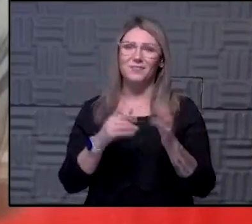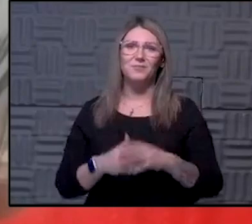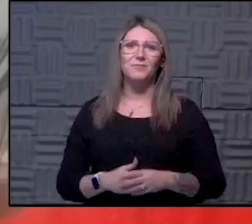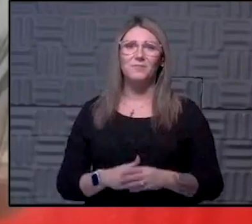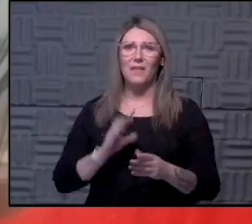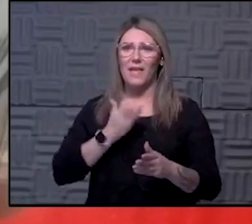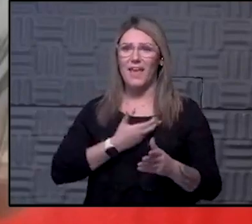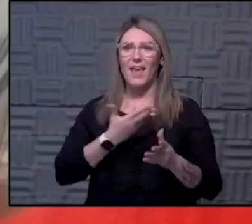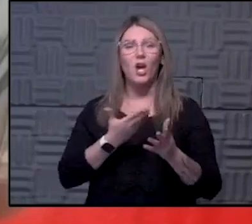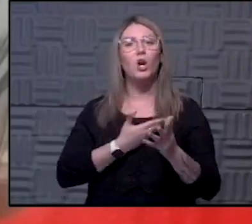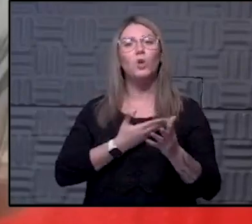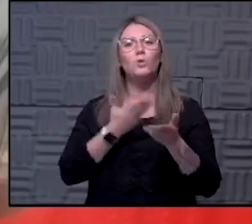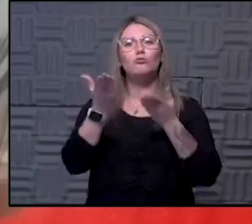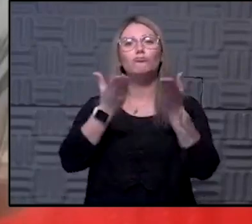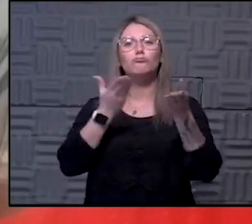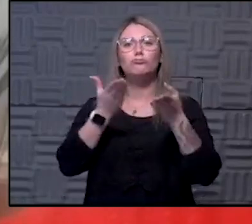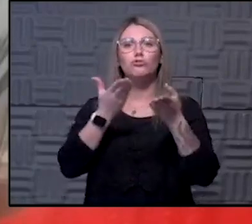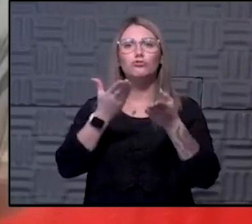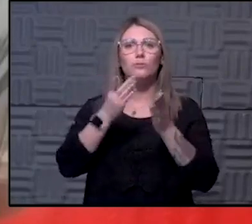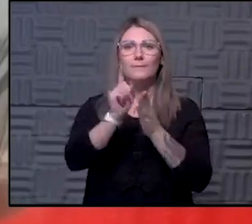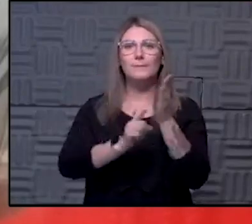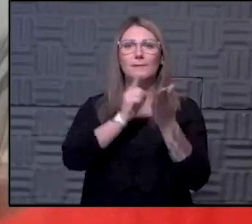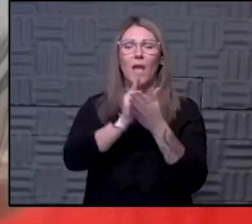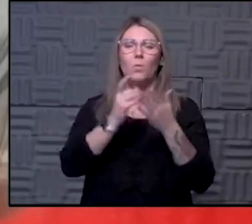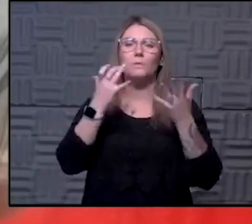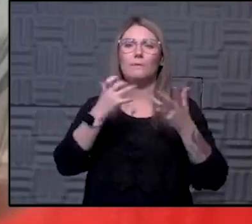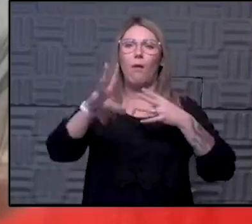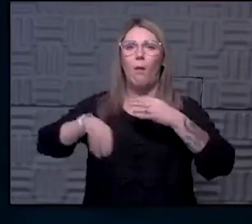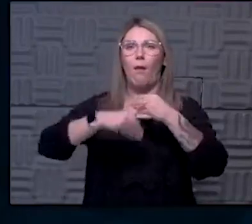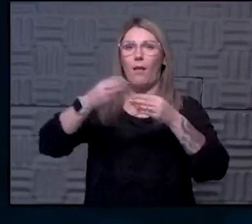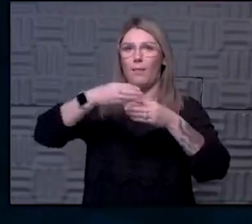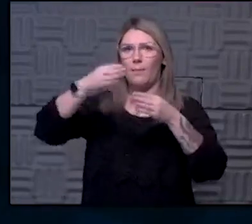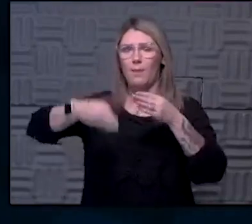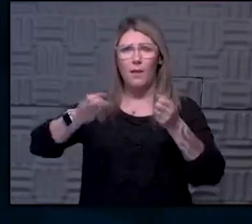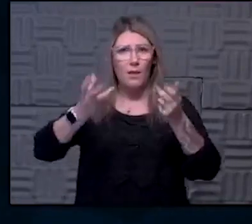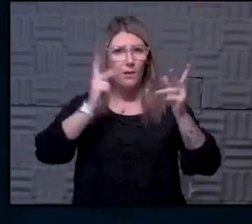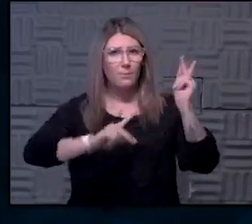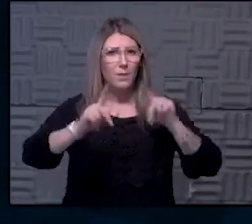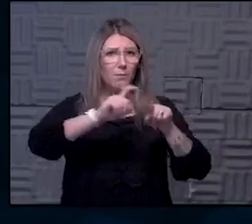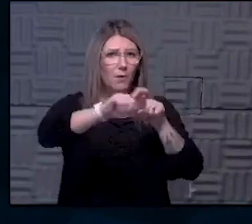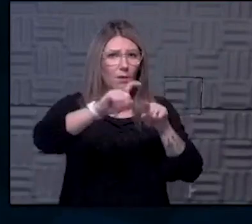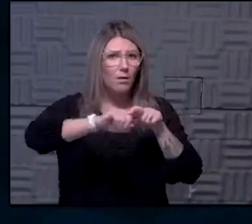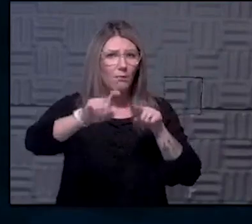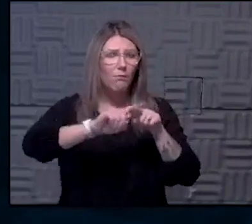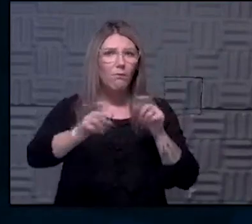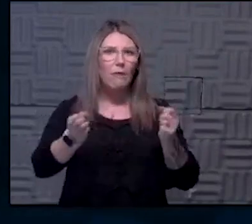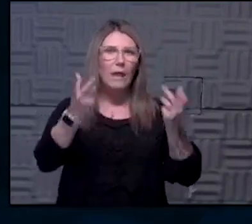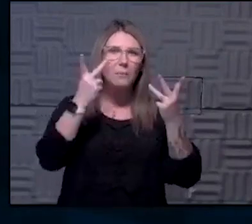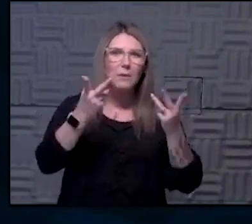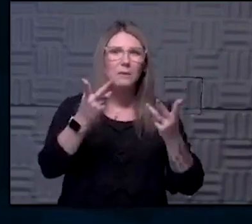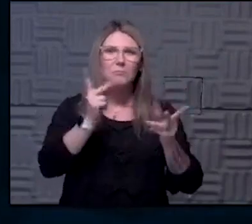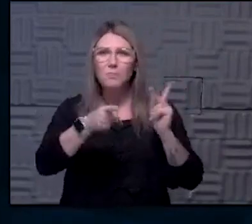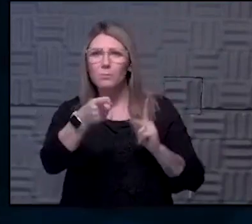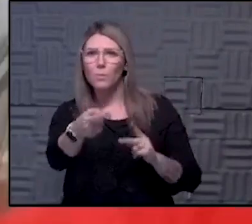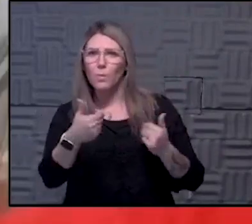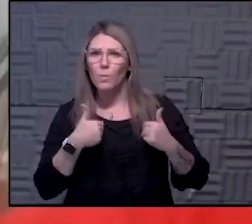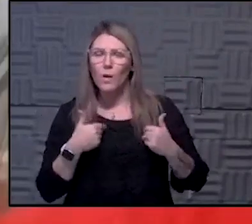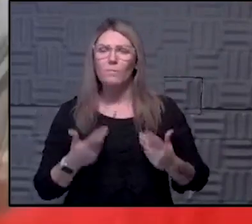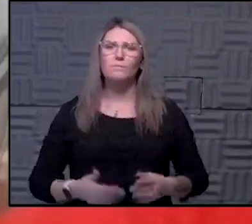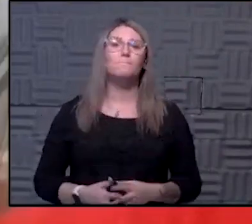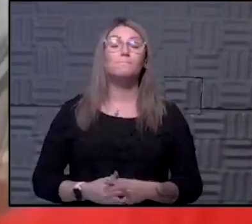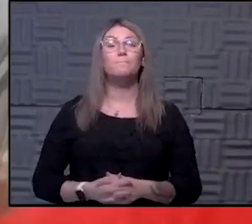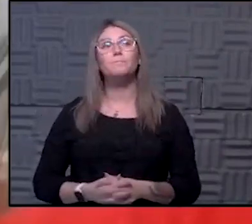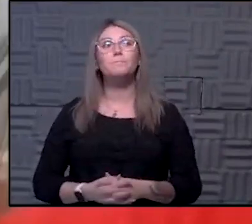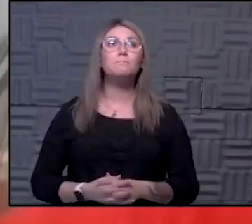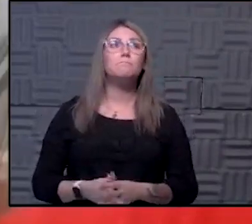service hours to the weekend as well. So, how many folks are making calls on any given day? How many people do you have doing it? On